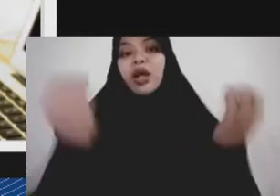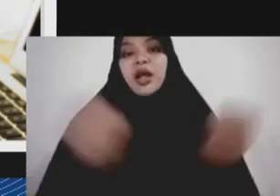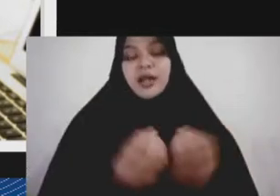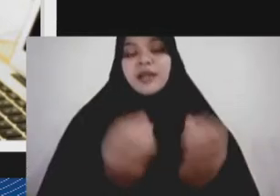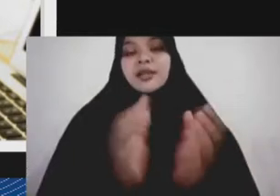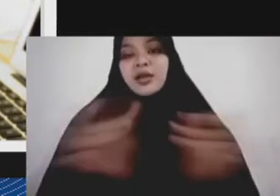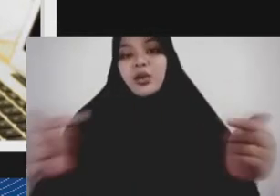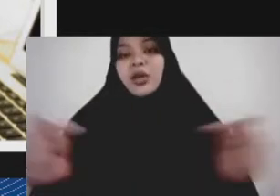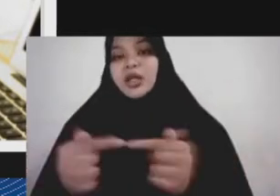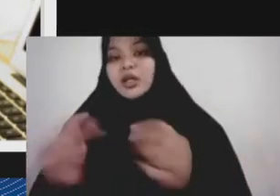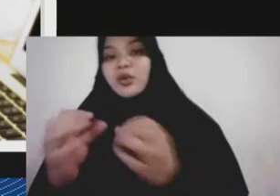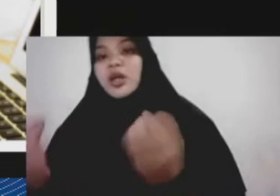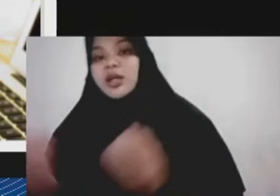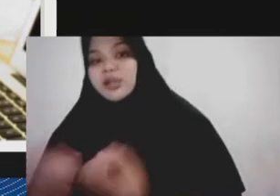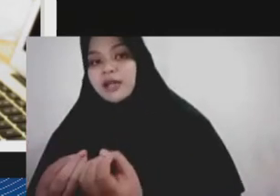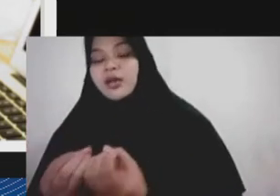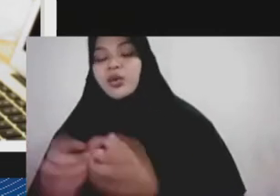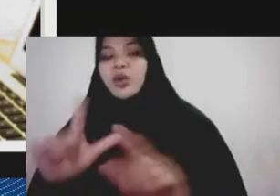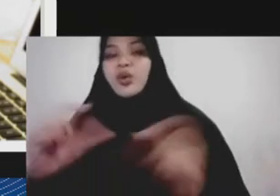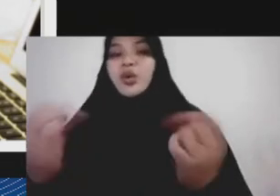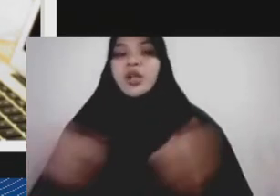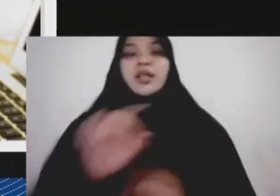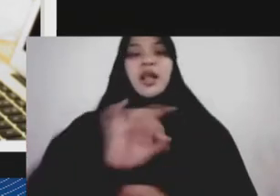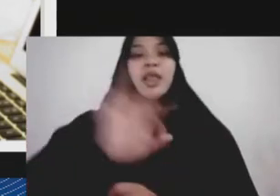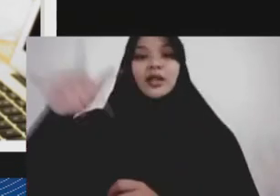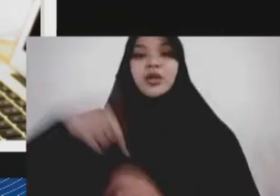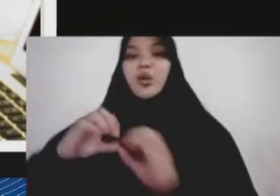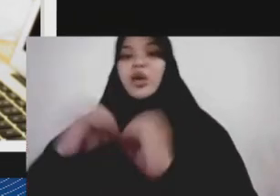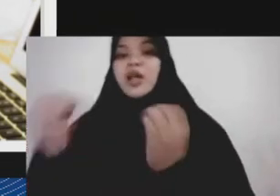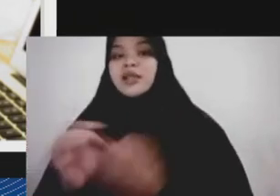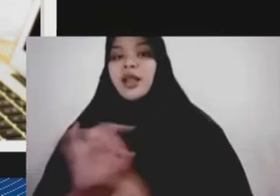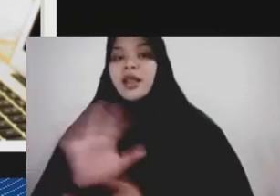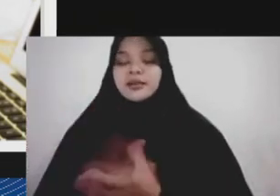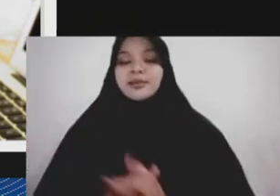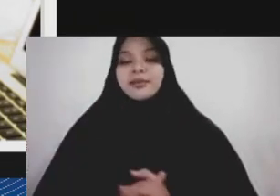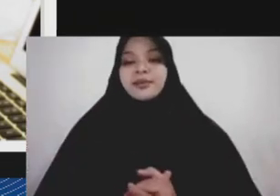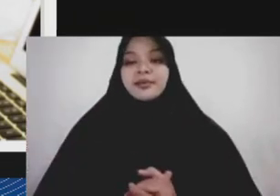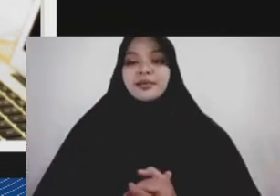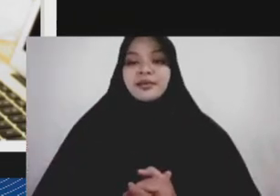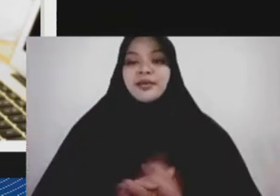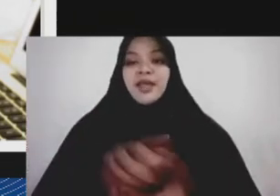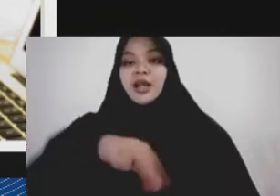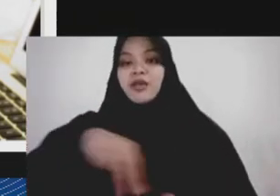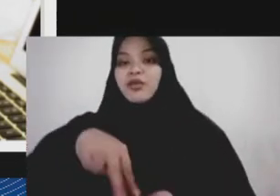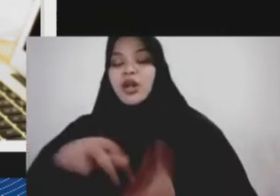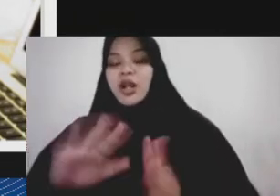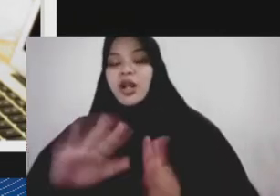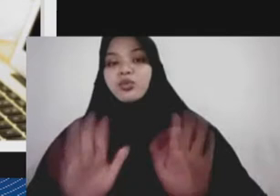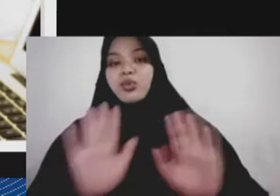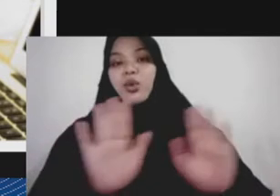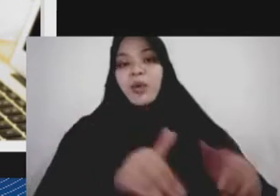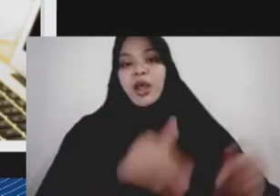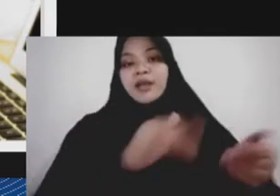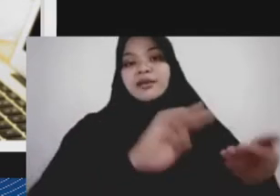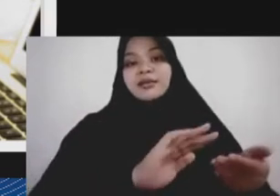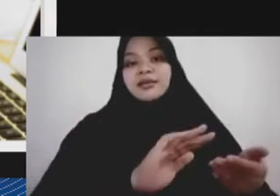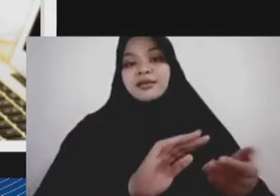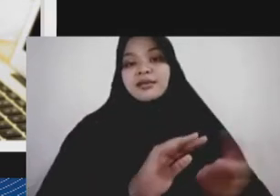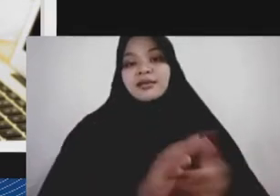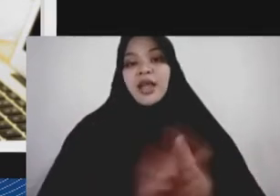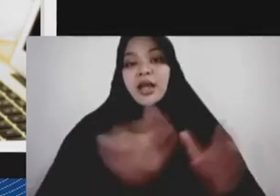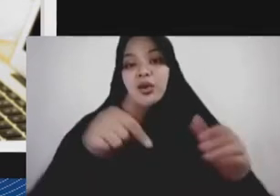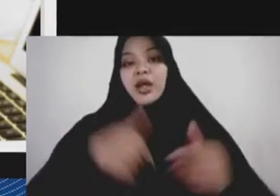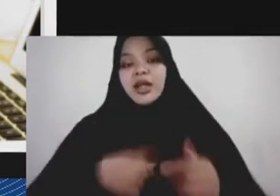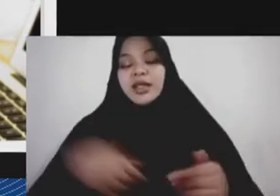violence organizations, and other organizations that are working with vulnerable populations in addressing gender-based